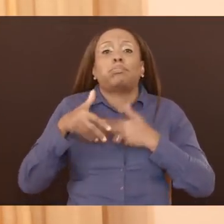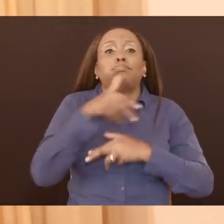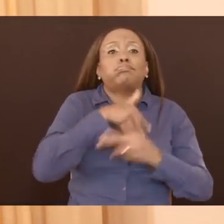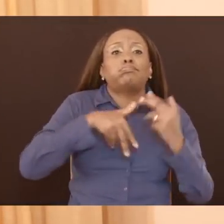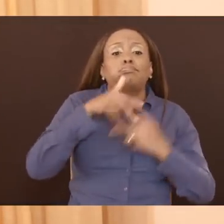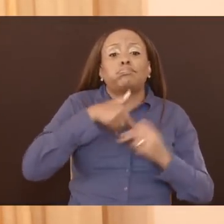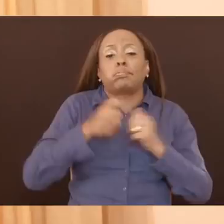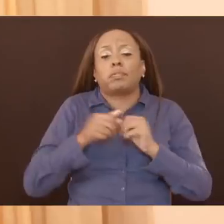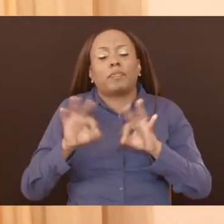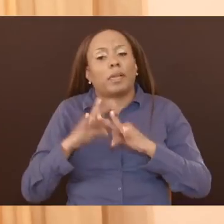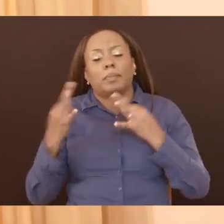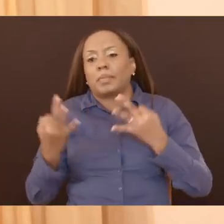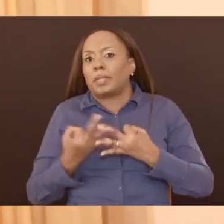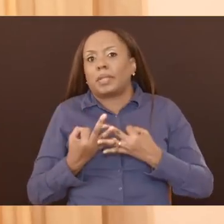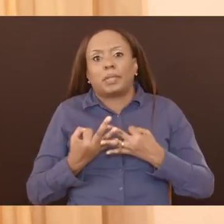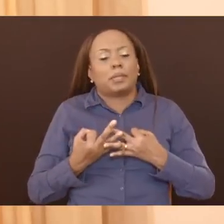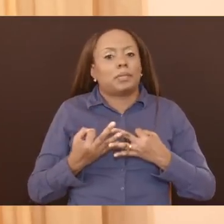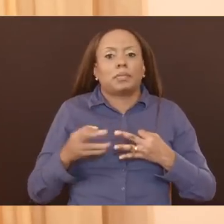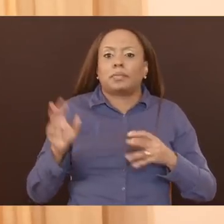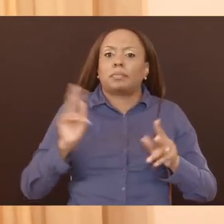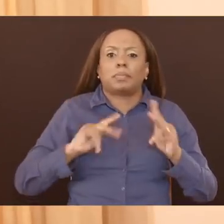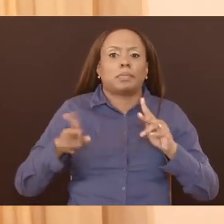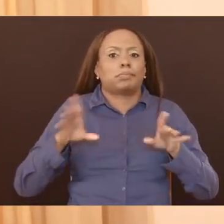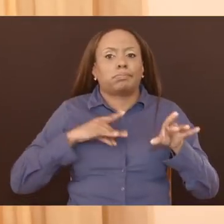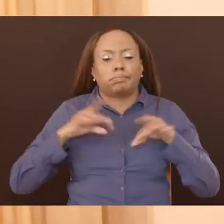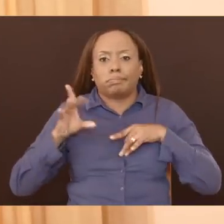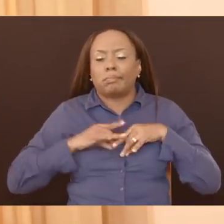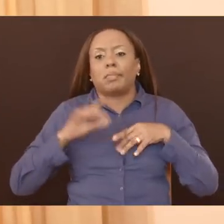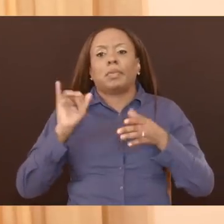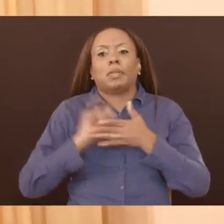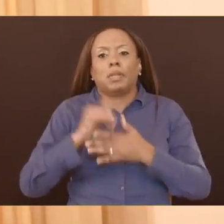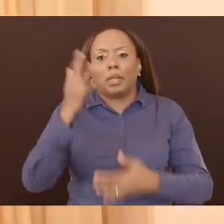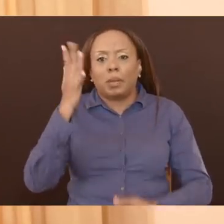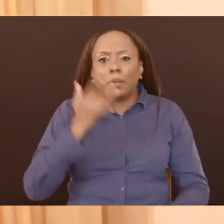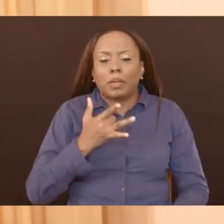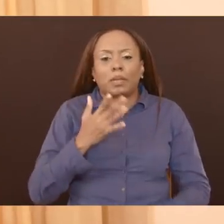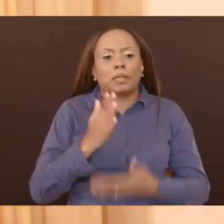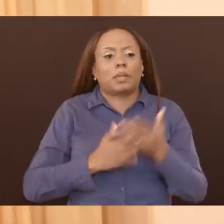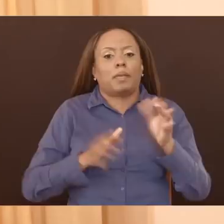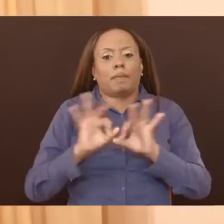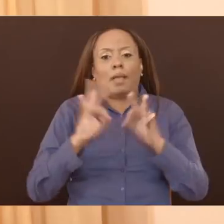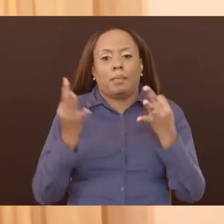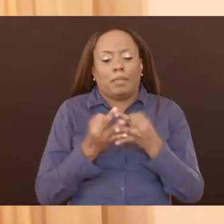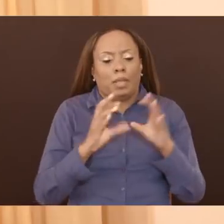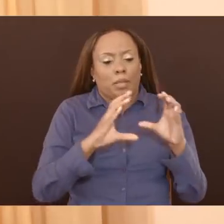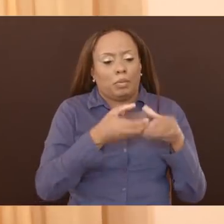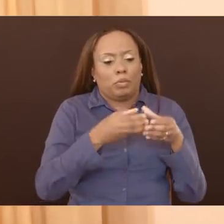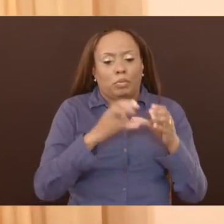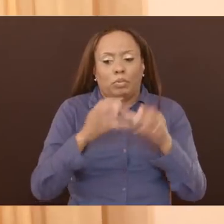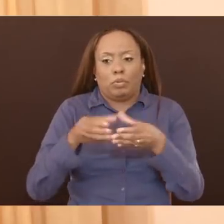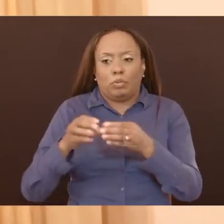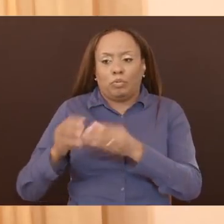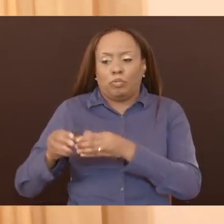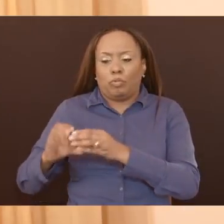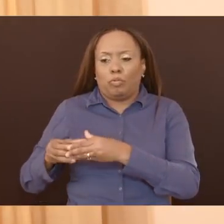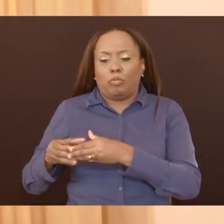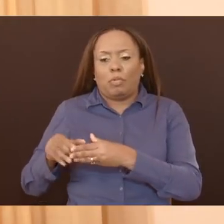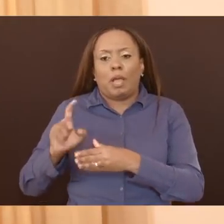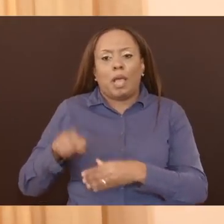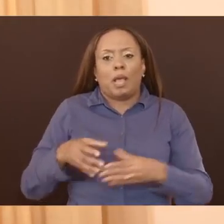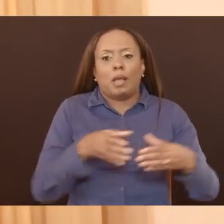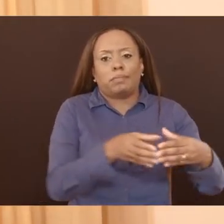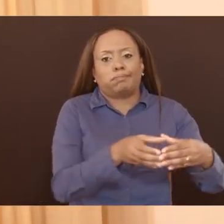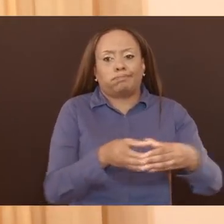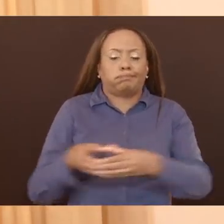And hence why the Ministry of Health is now having family clusters that we've told you on the last two or three occasions that we